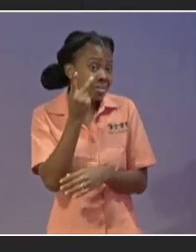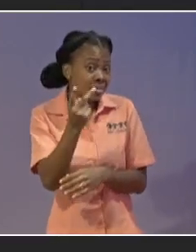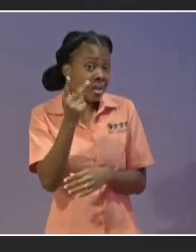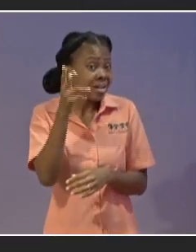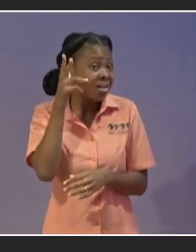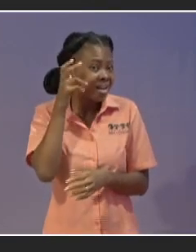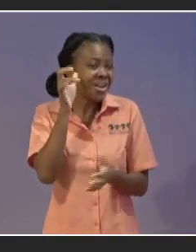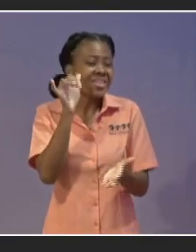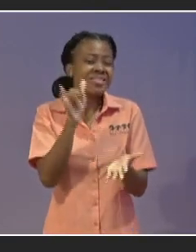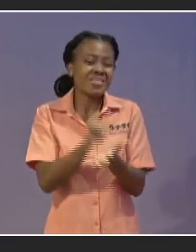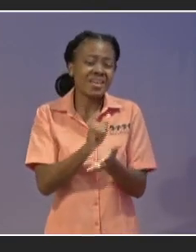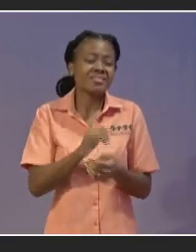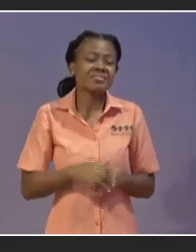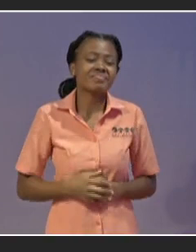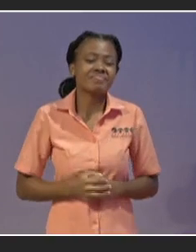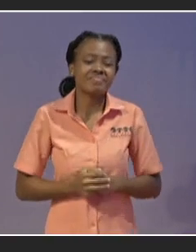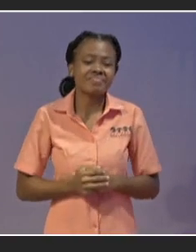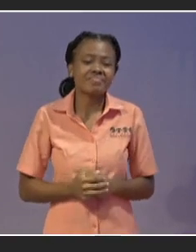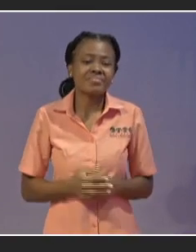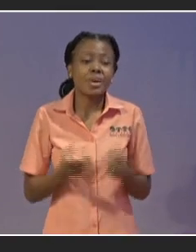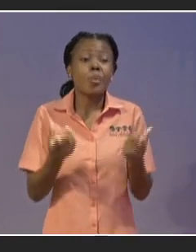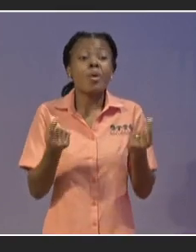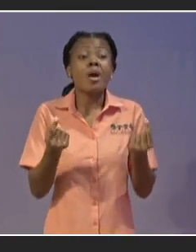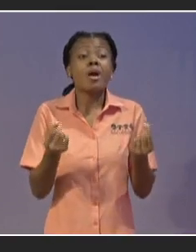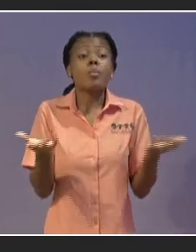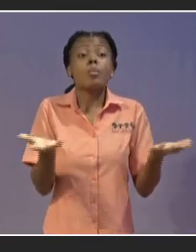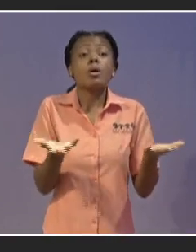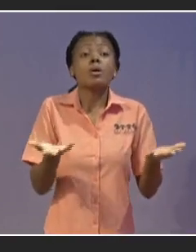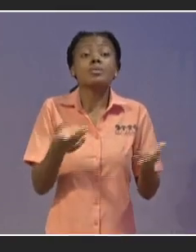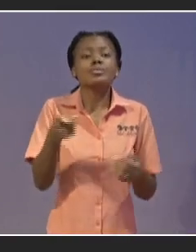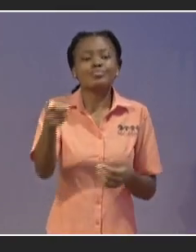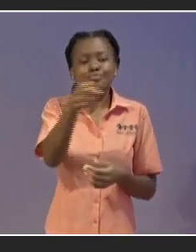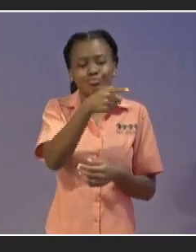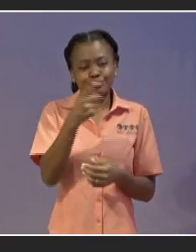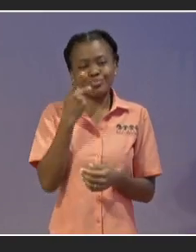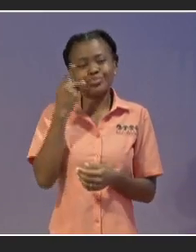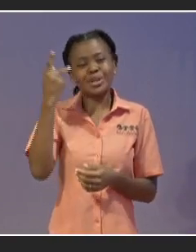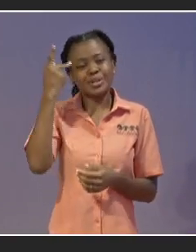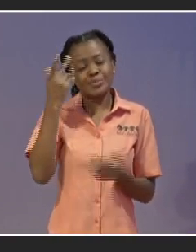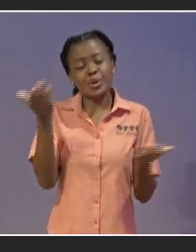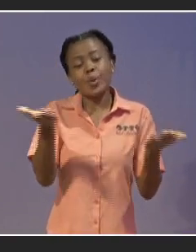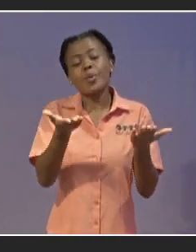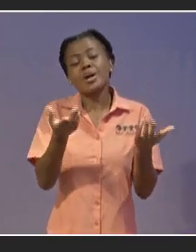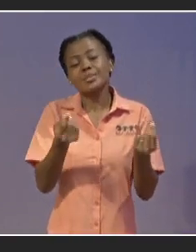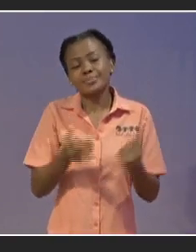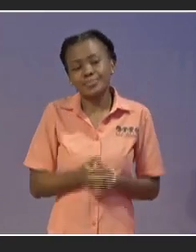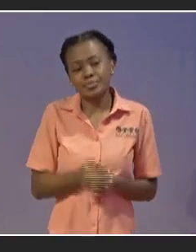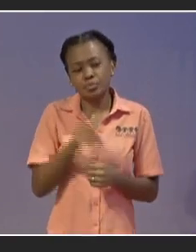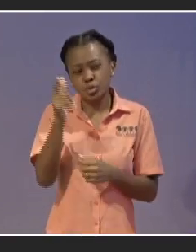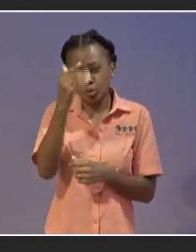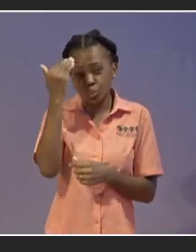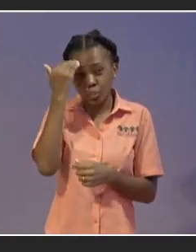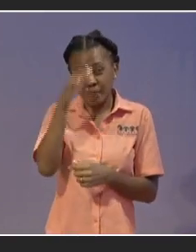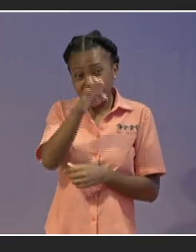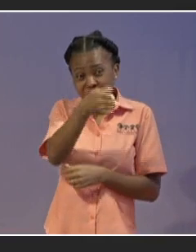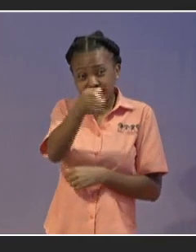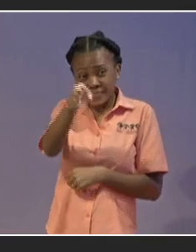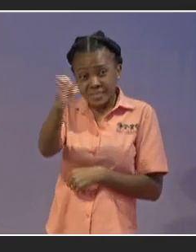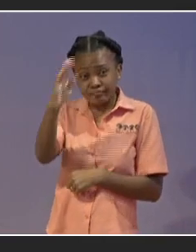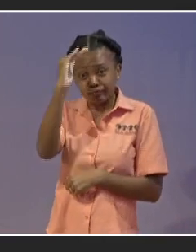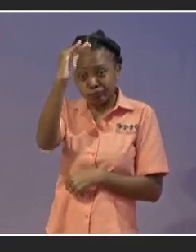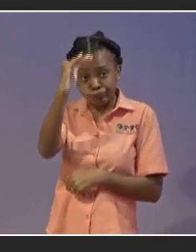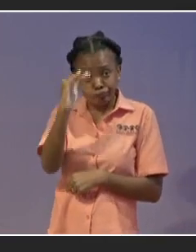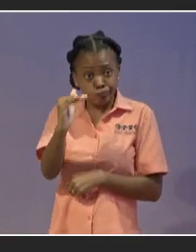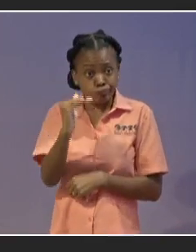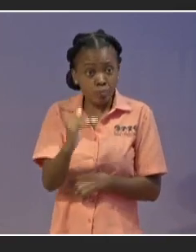So what can we do as parents? Well, the fact is that we know about the different layers. So we know that we have the vaccines for